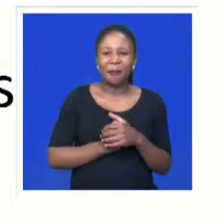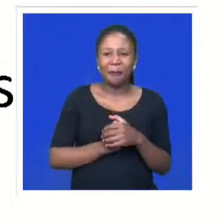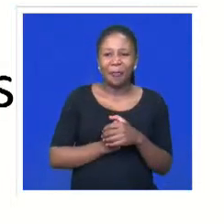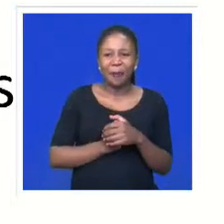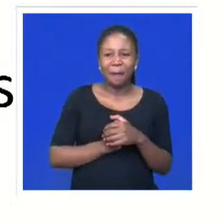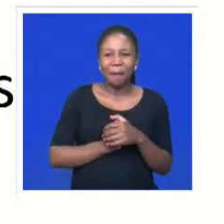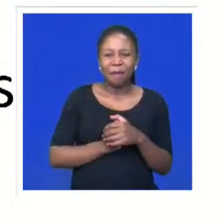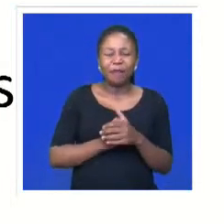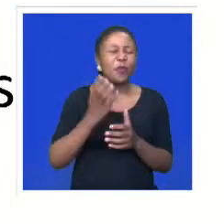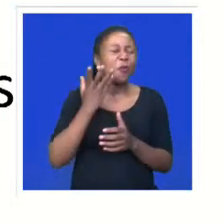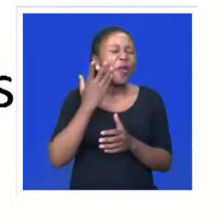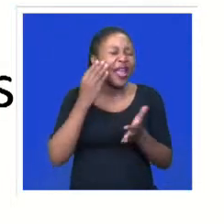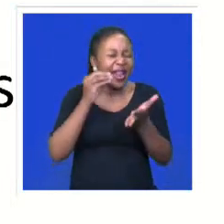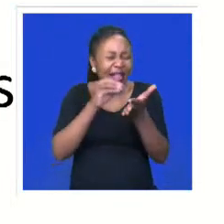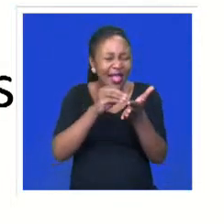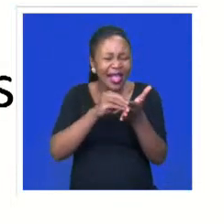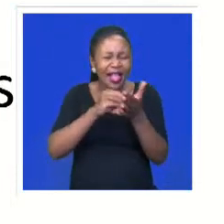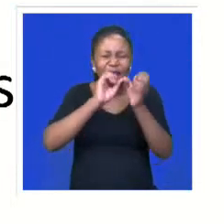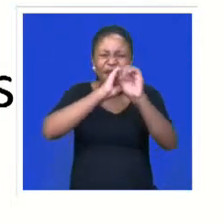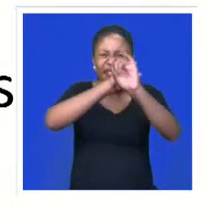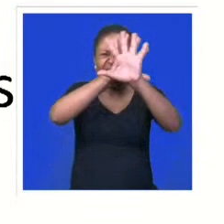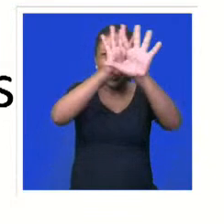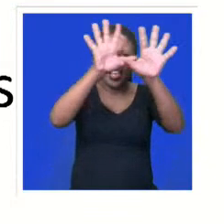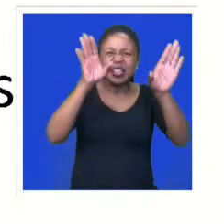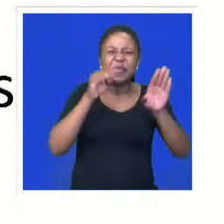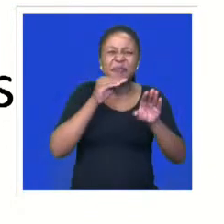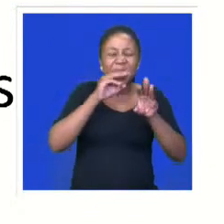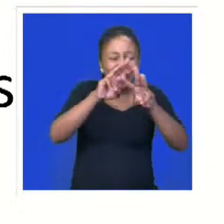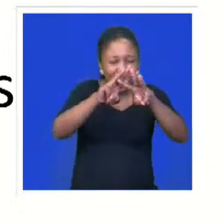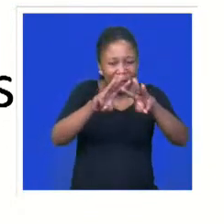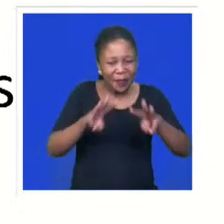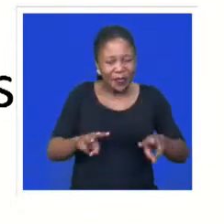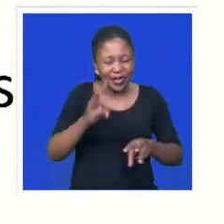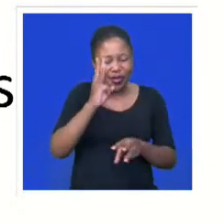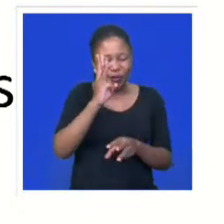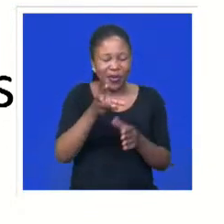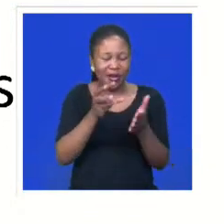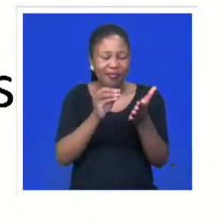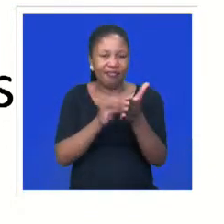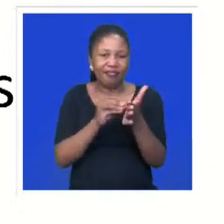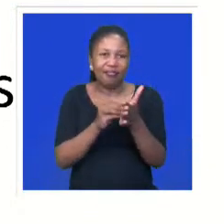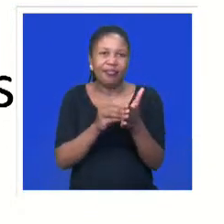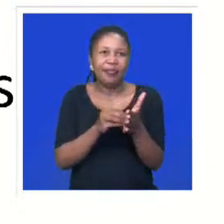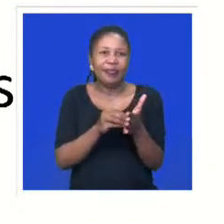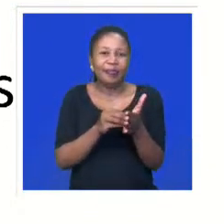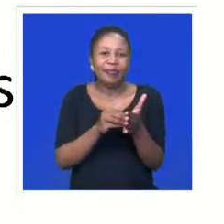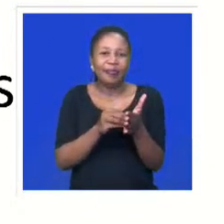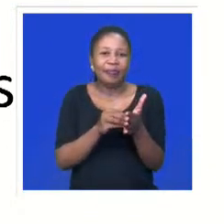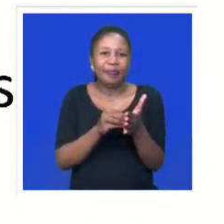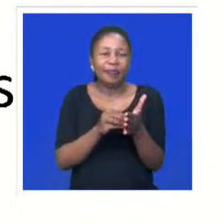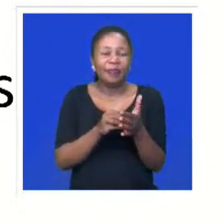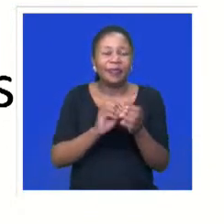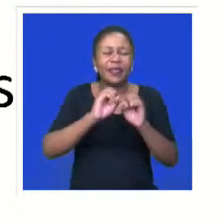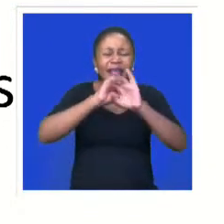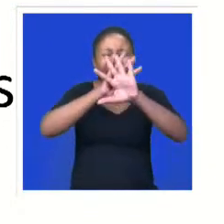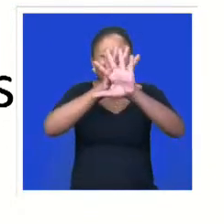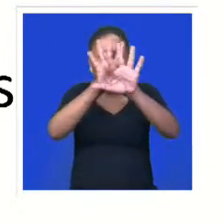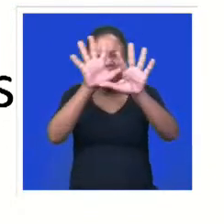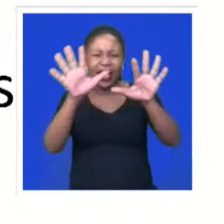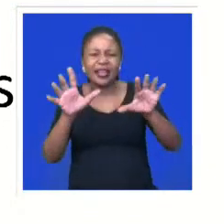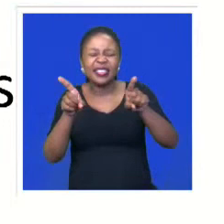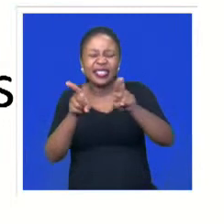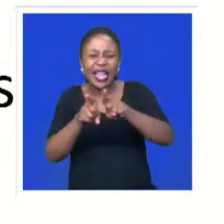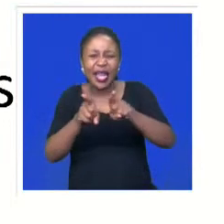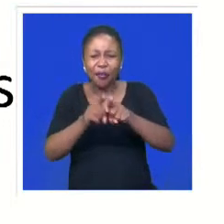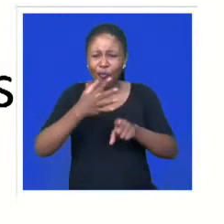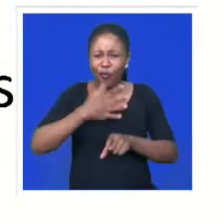there will be peace. God created light so that we can see our beautiful